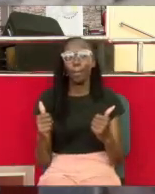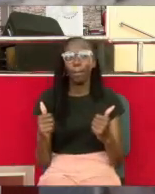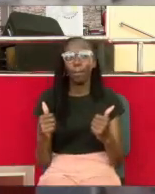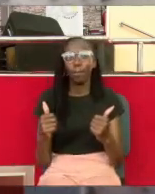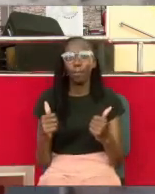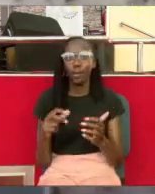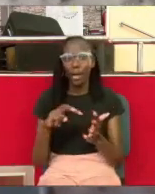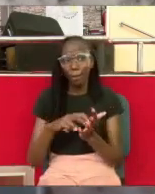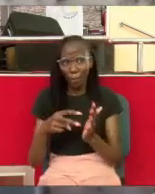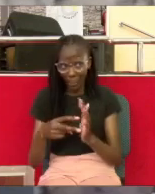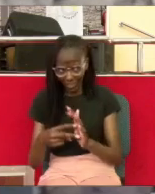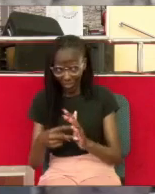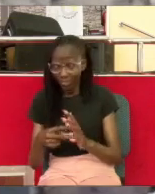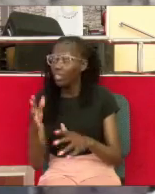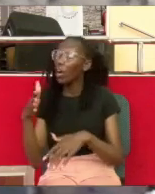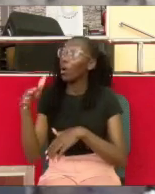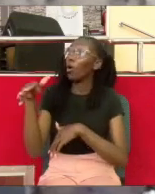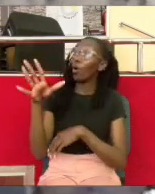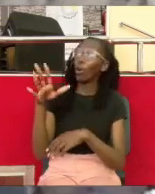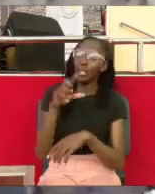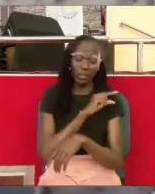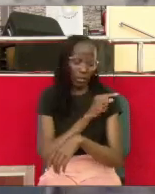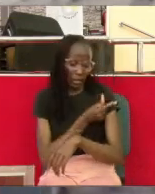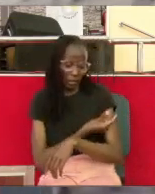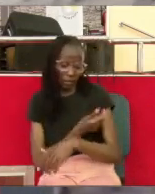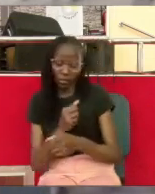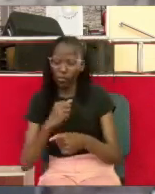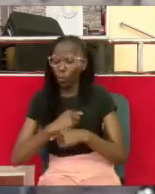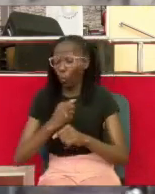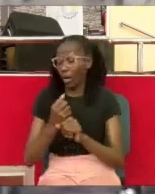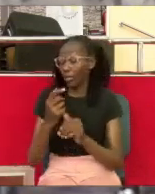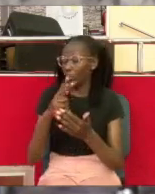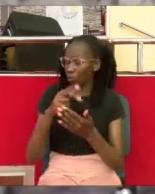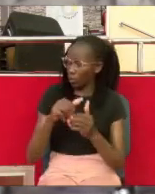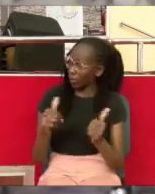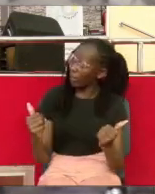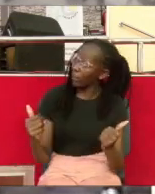It means that God's grace works well